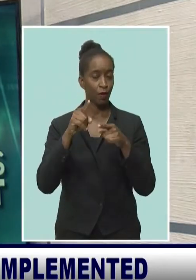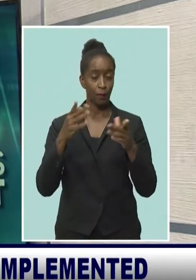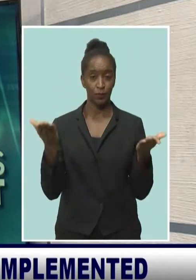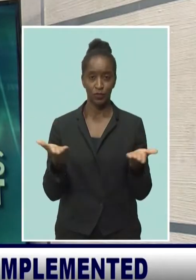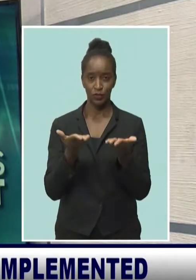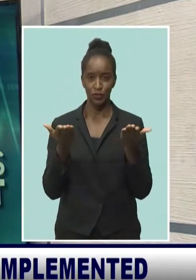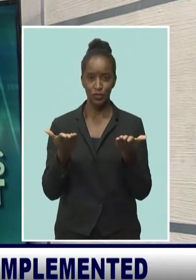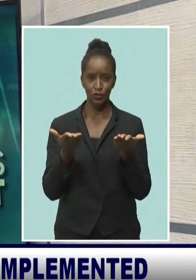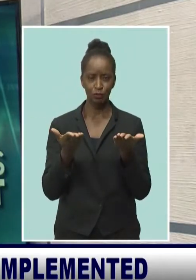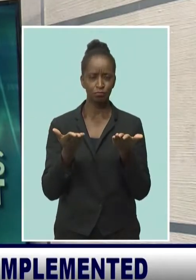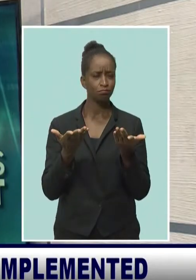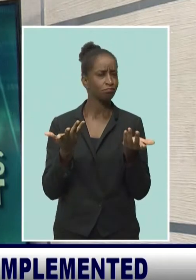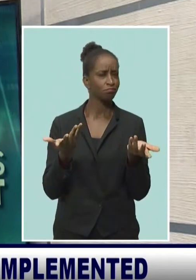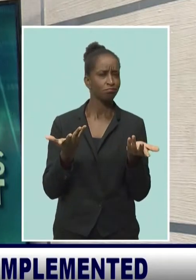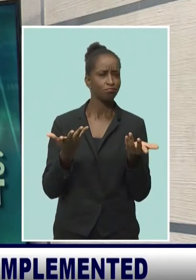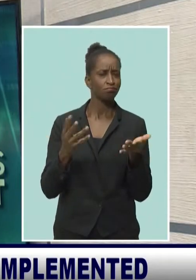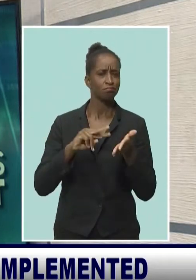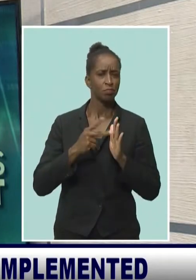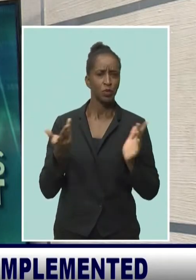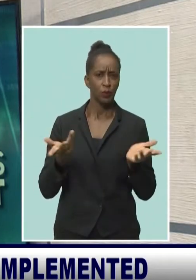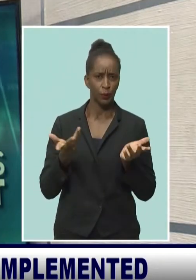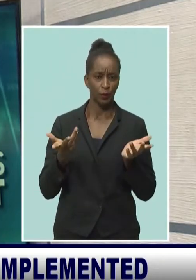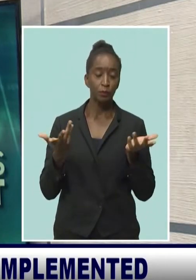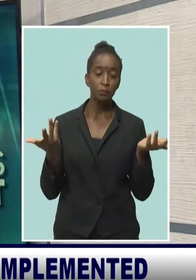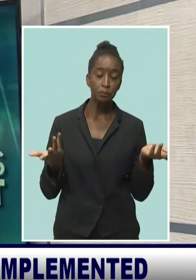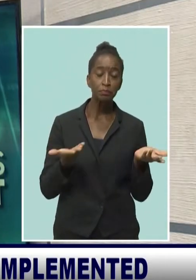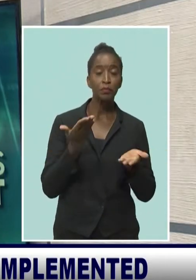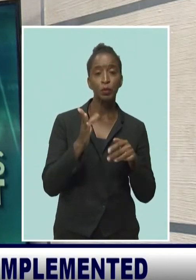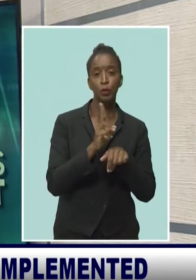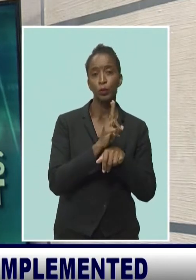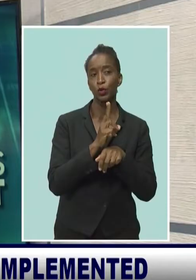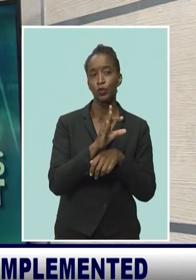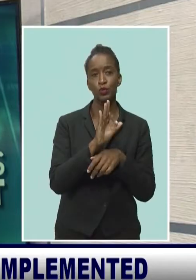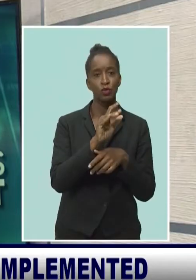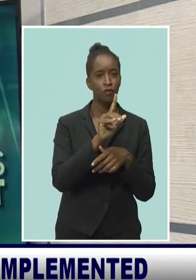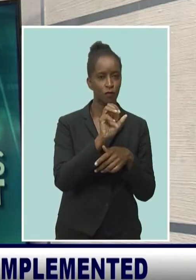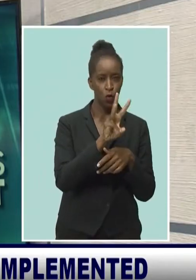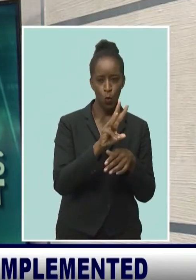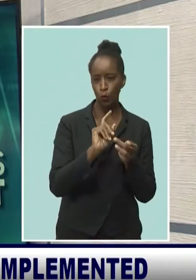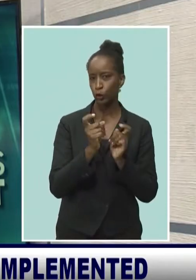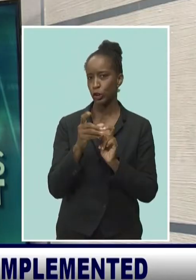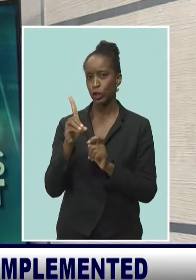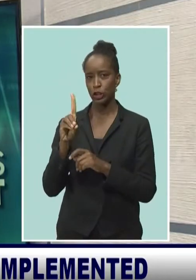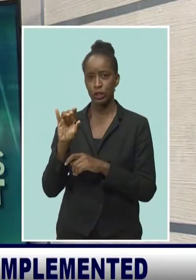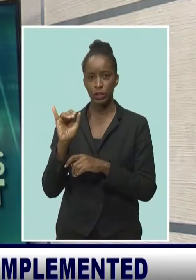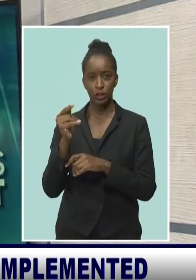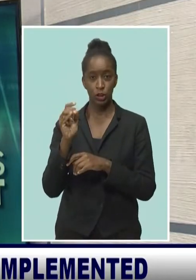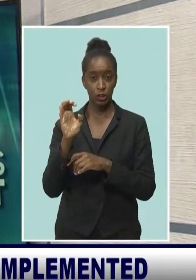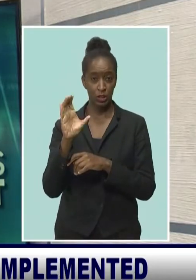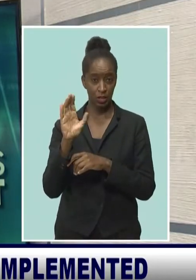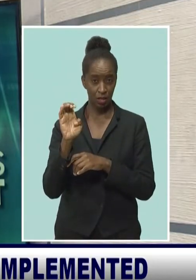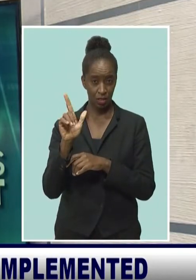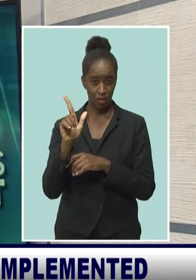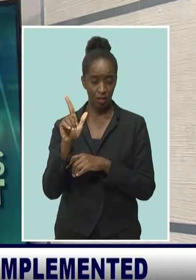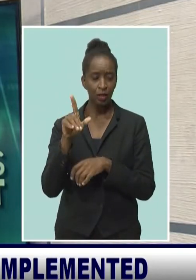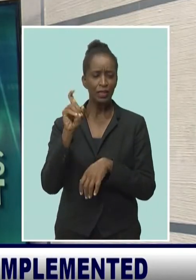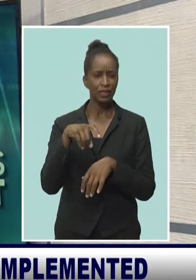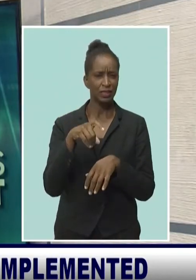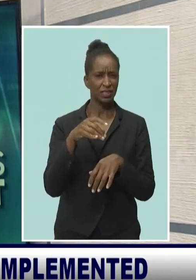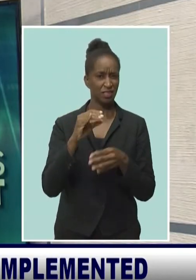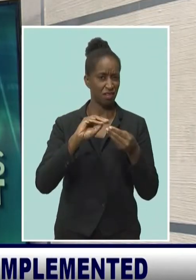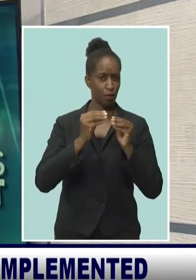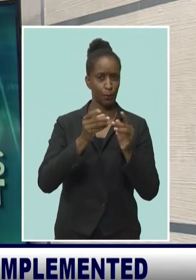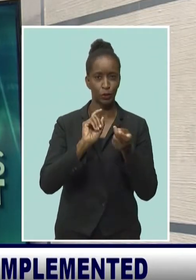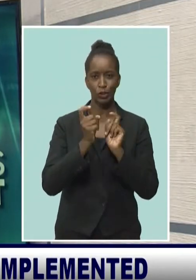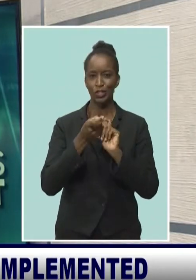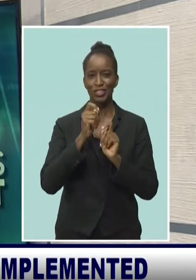allow people to keep their telephone numbers when they switch phone providers. The announcement has come from the Minister of Industry, Innovation, Science